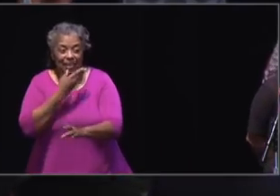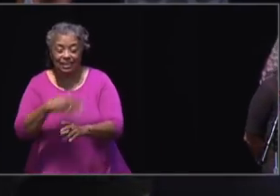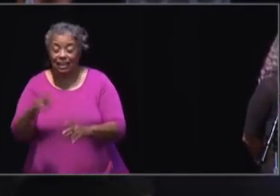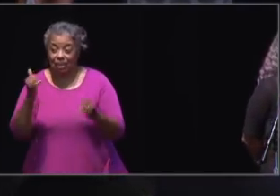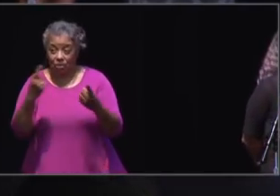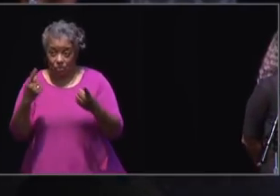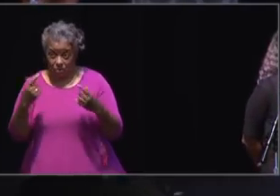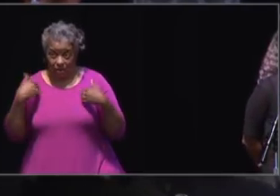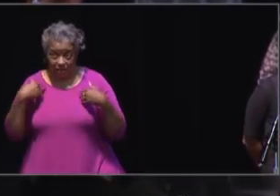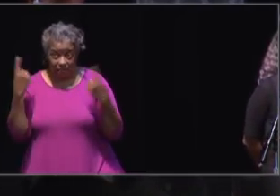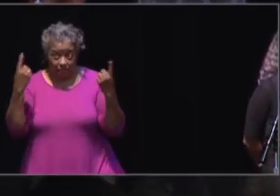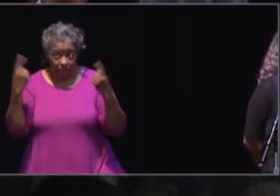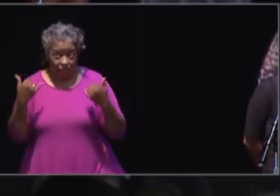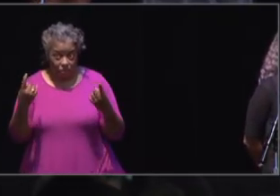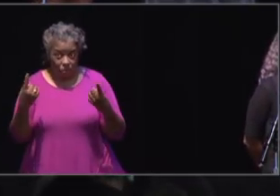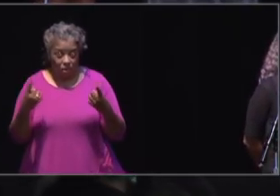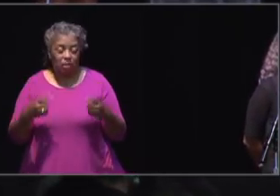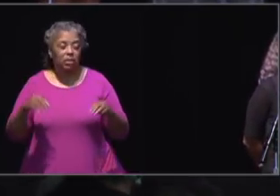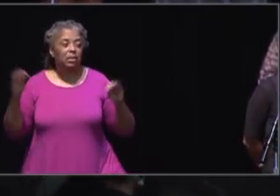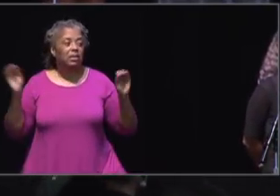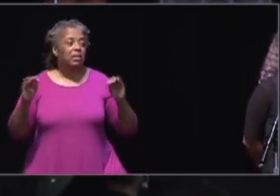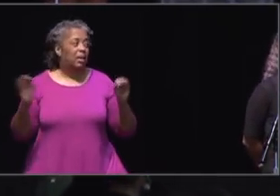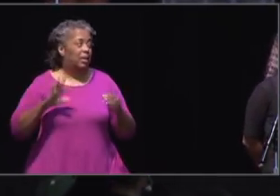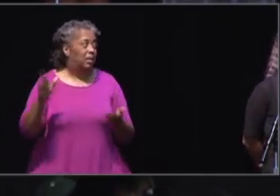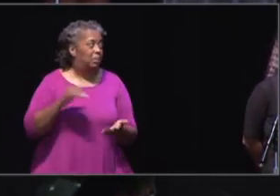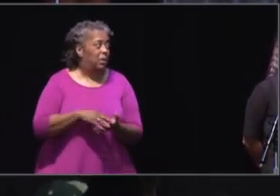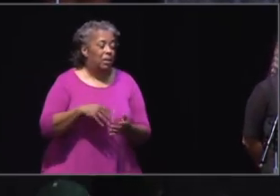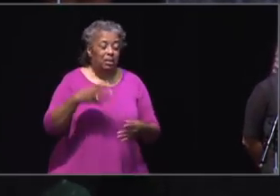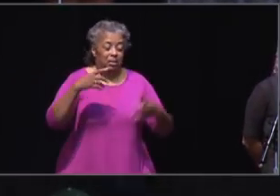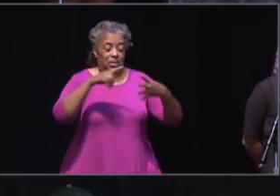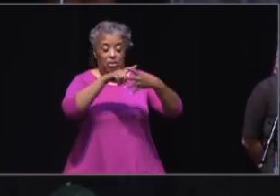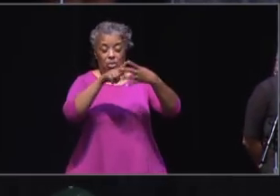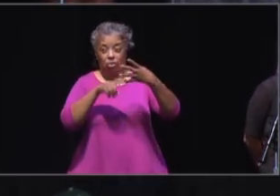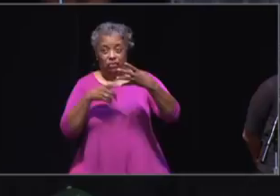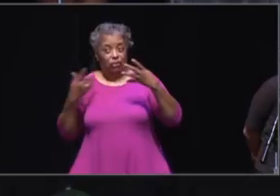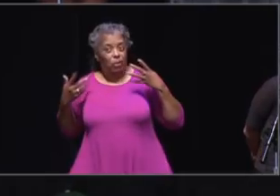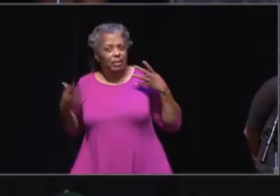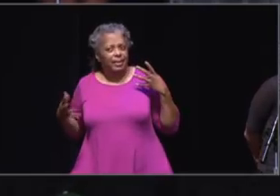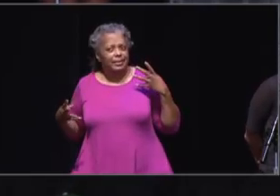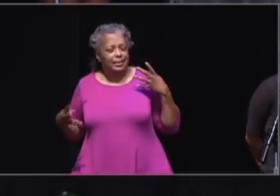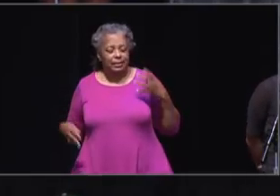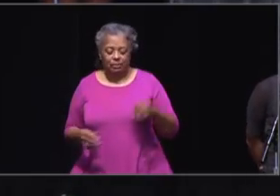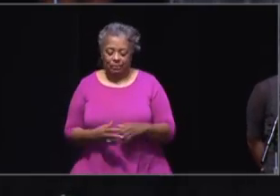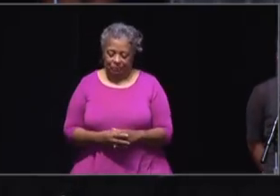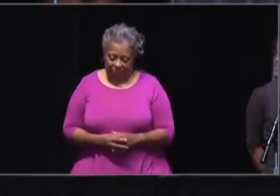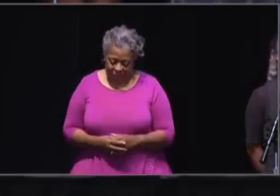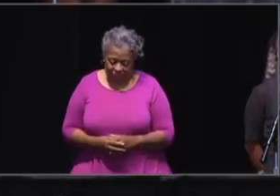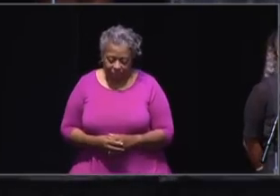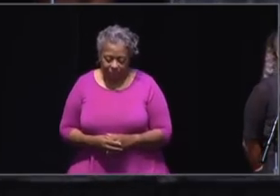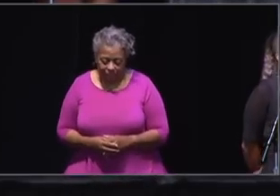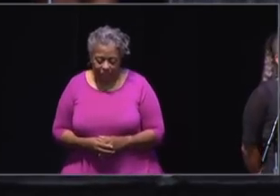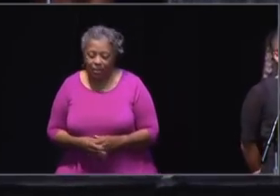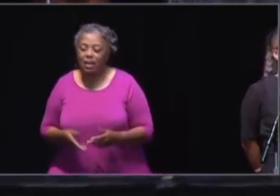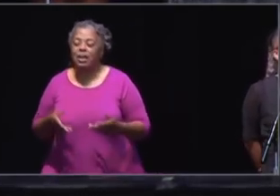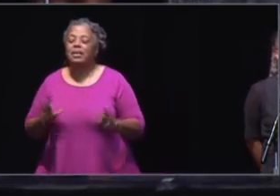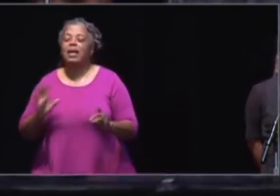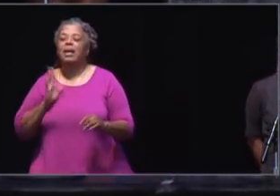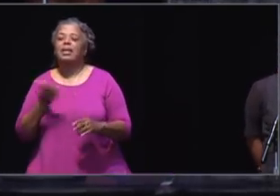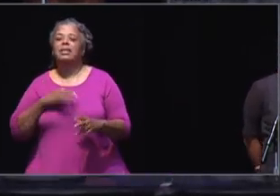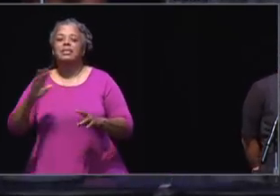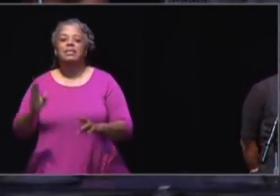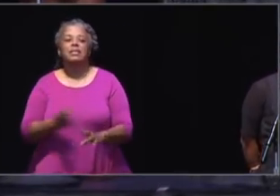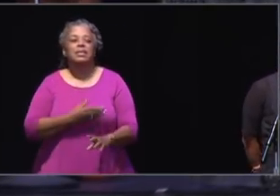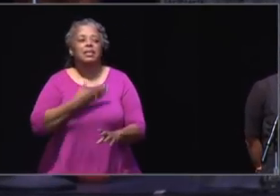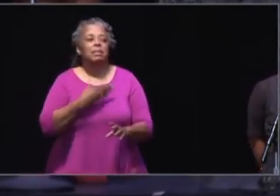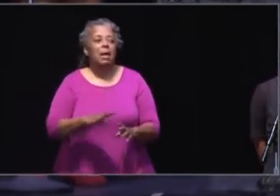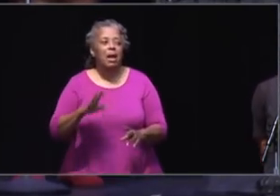note? Nothing in between, please, just those four. One, two, three. Now let us sing,